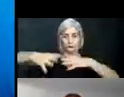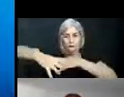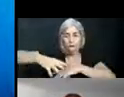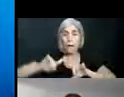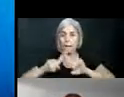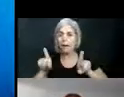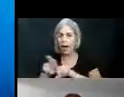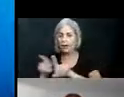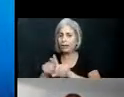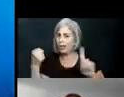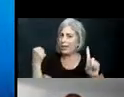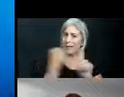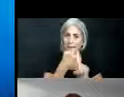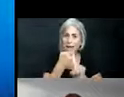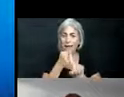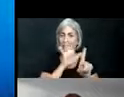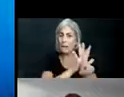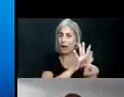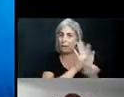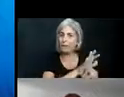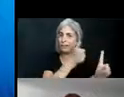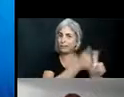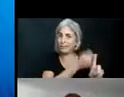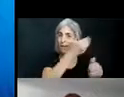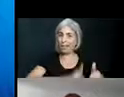have severe impacts on the populations that live there.